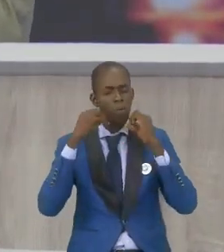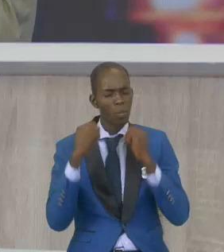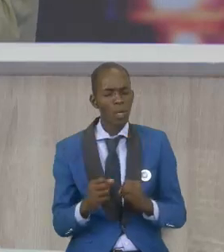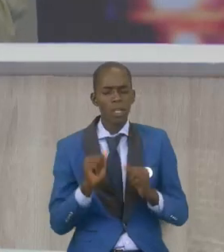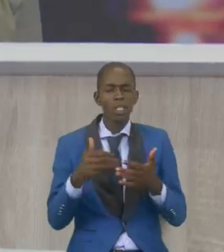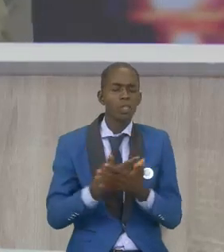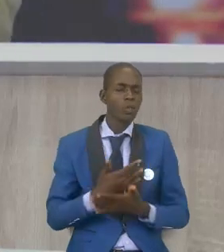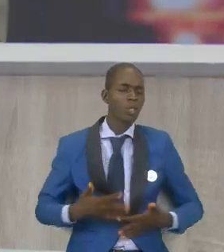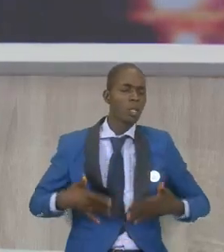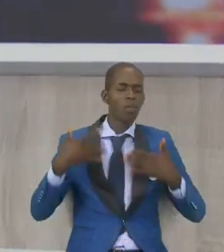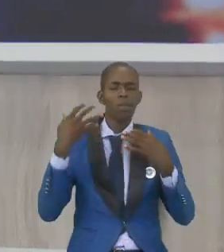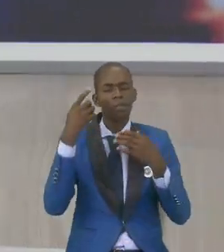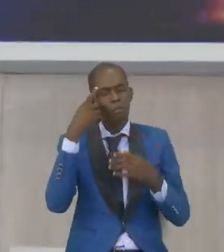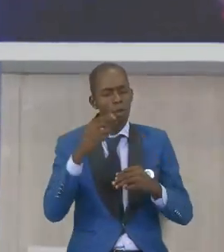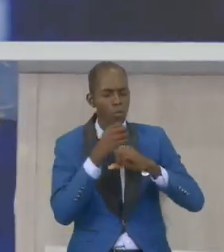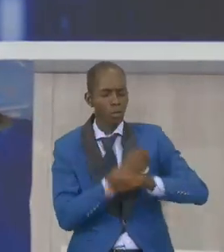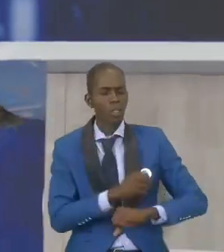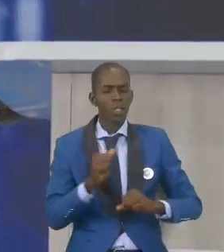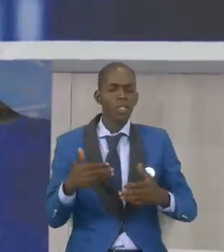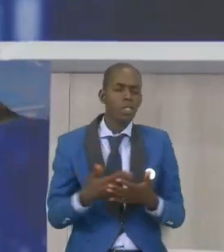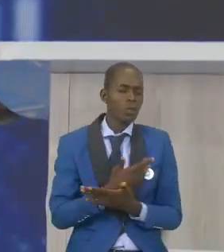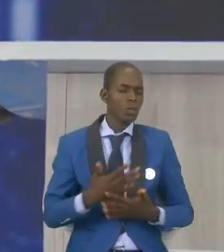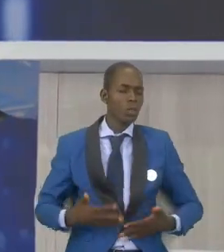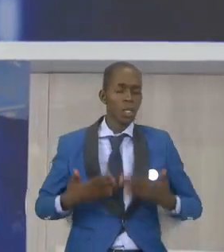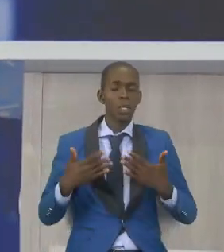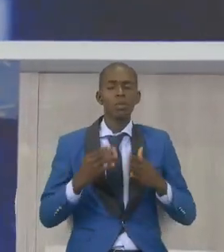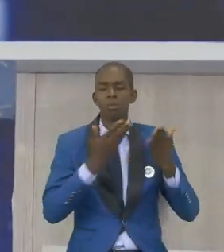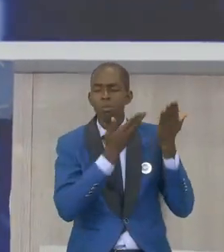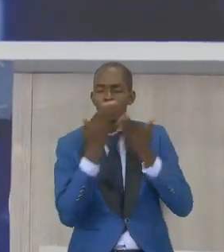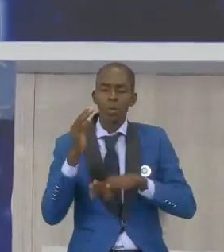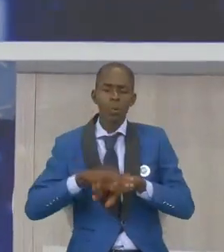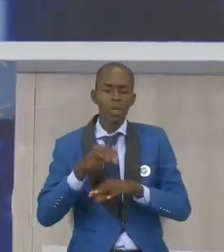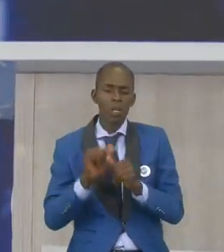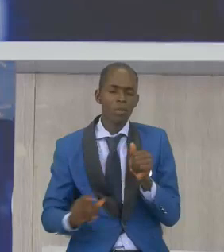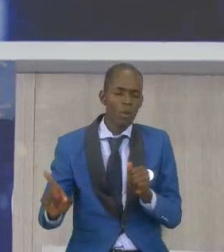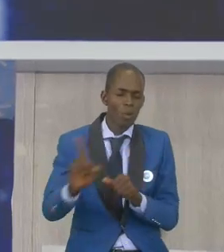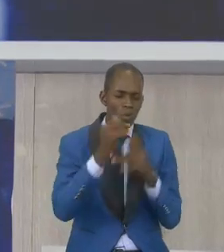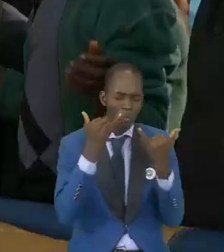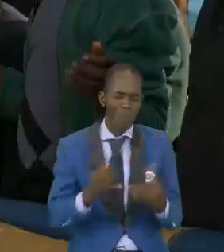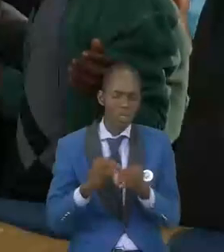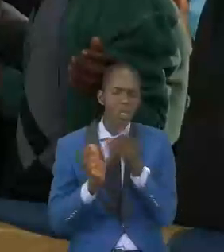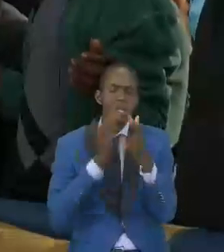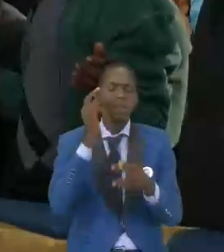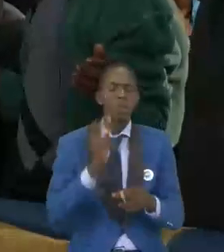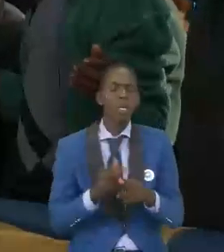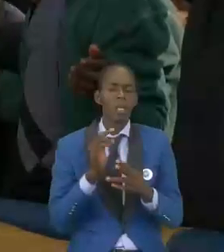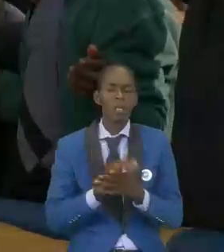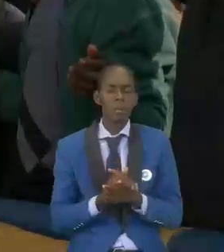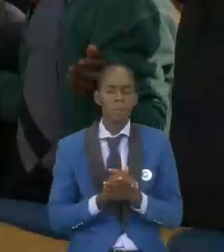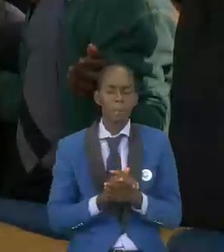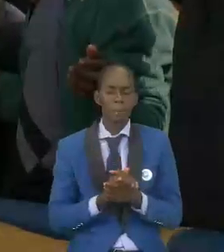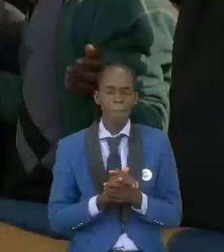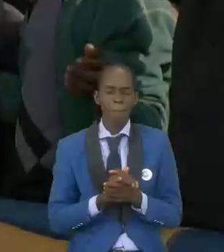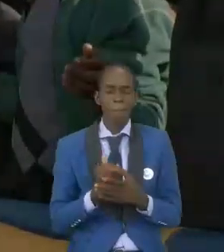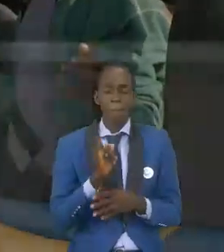new life of protection. Bring upon everyone in Jesus' name. And